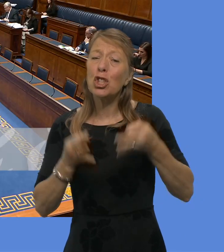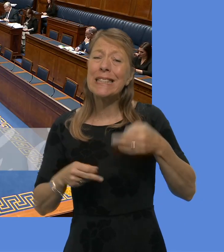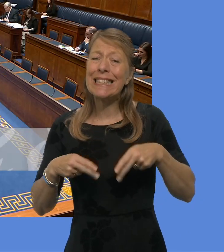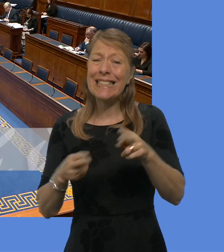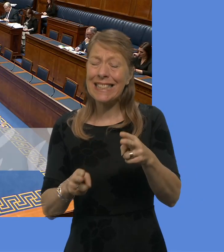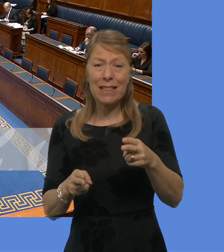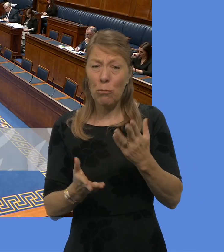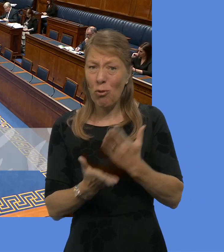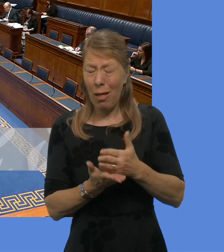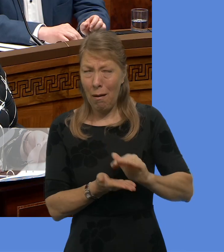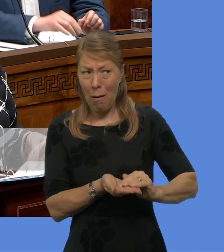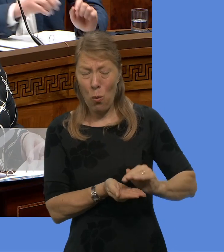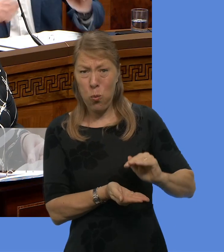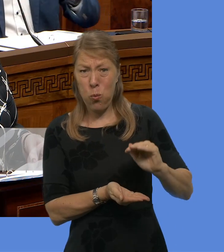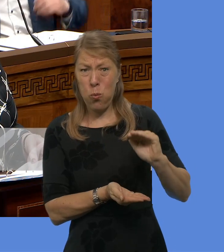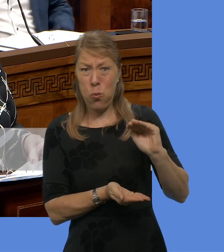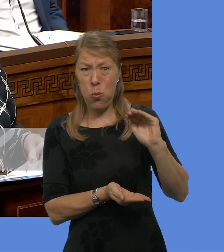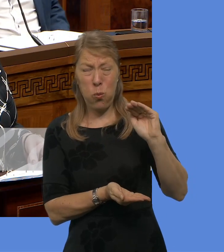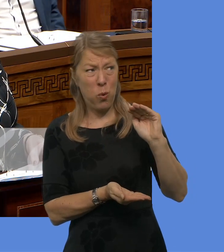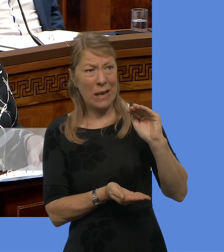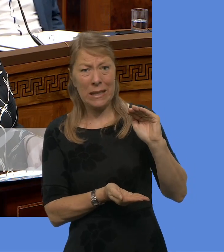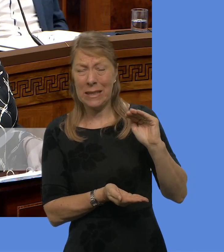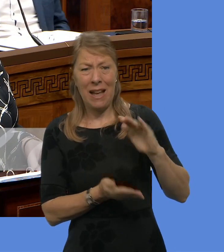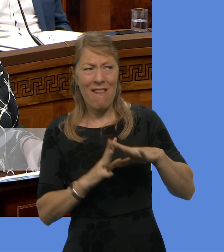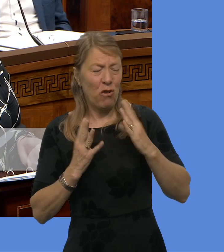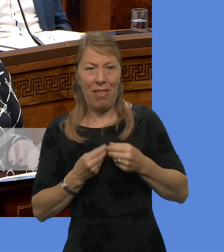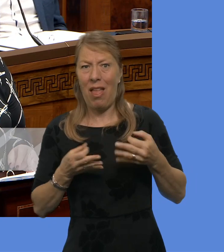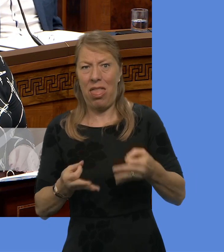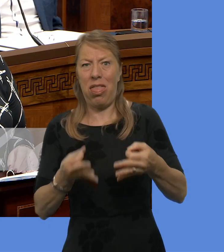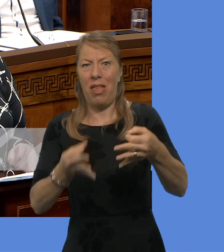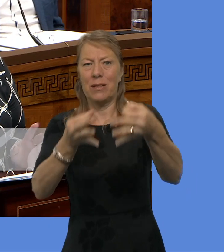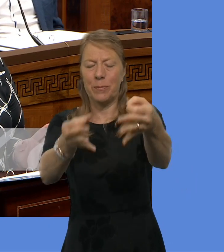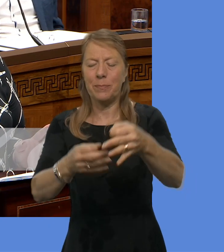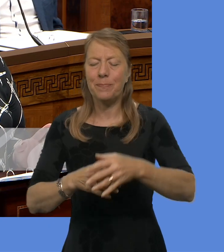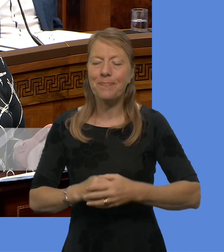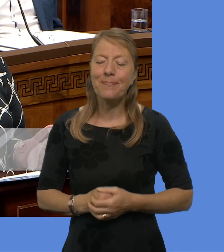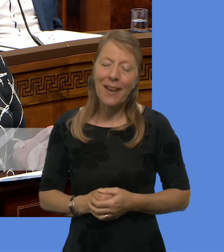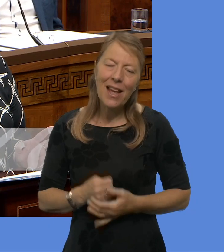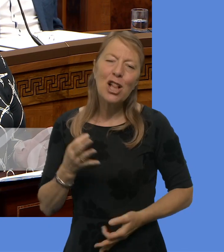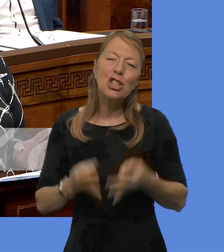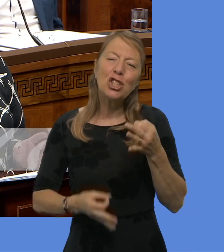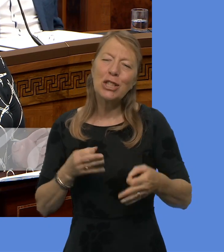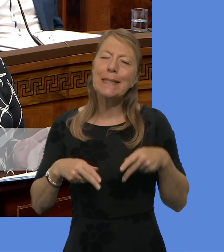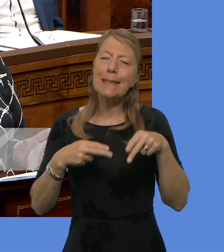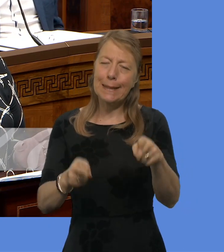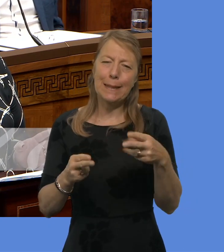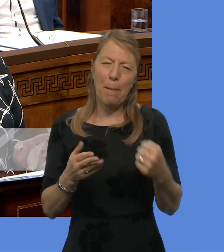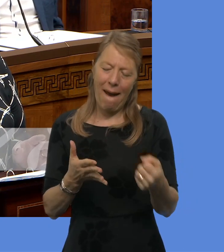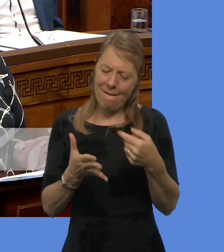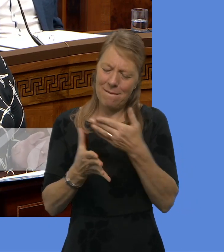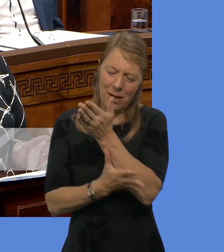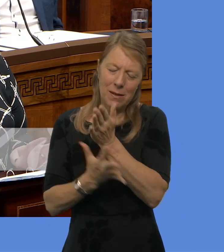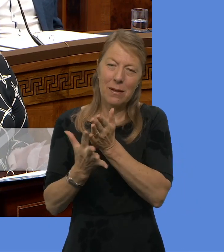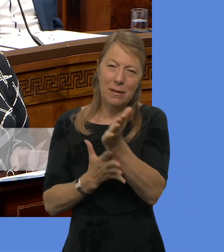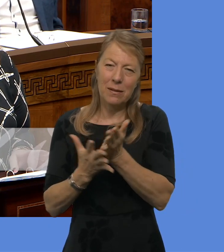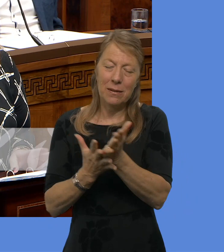We have a number of work streams within the criminal justice system. So I can only look at the criminal justice system. We have no levers over the speed